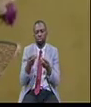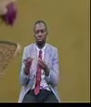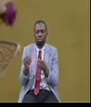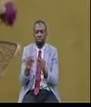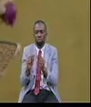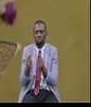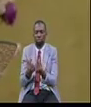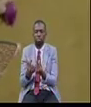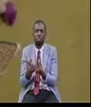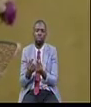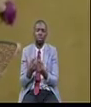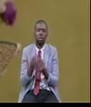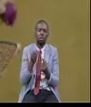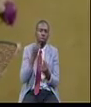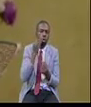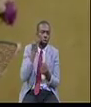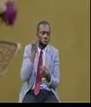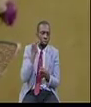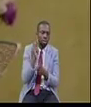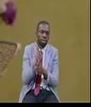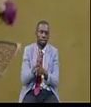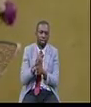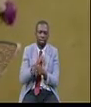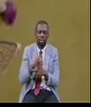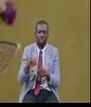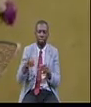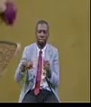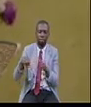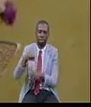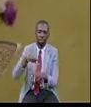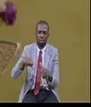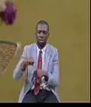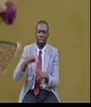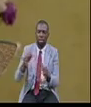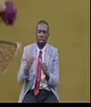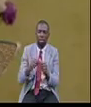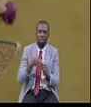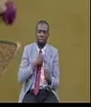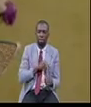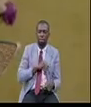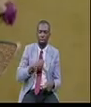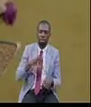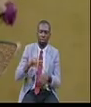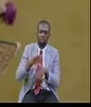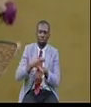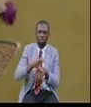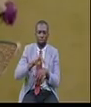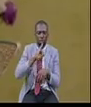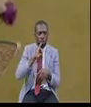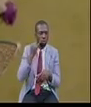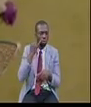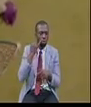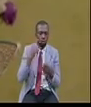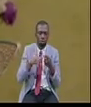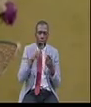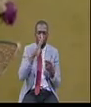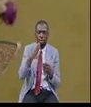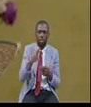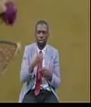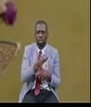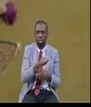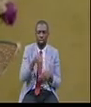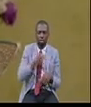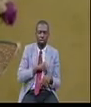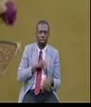Every member of the church is expected to be a member of the home caring fellowship near his or her house and